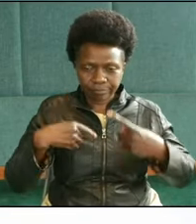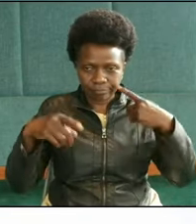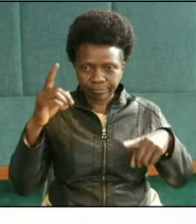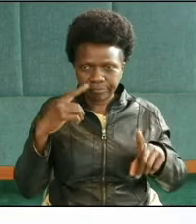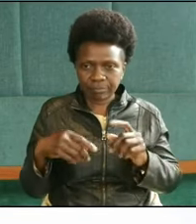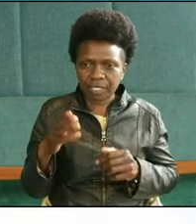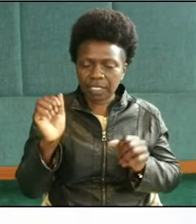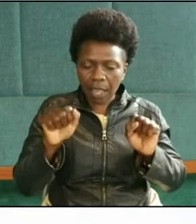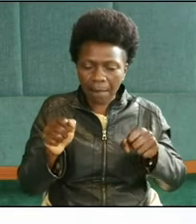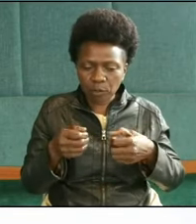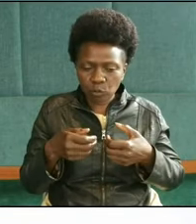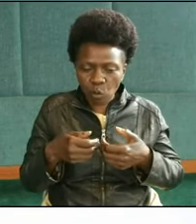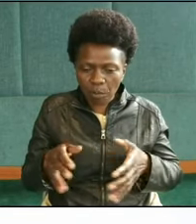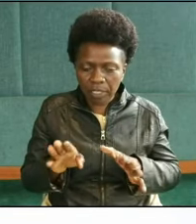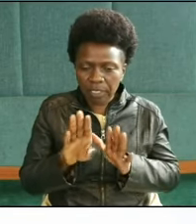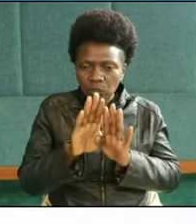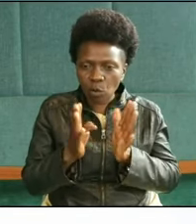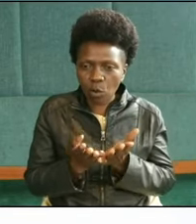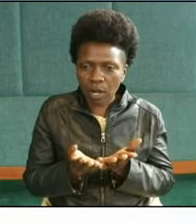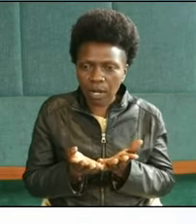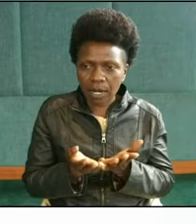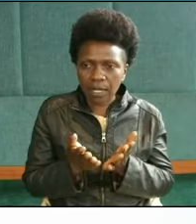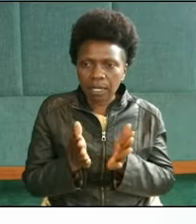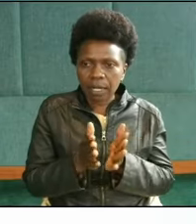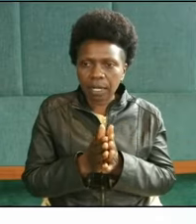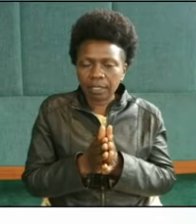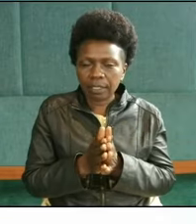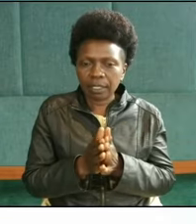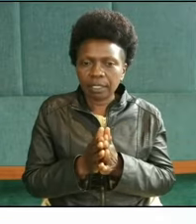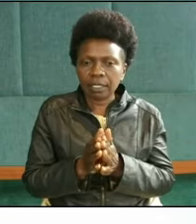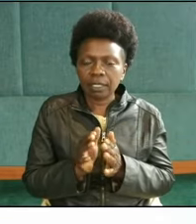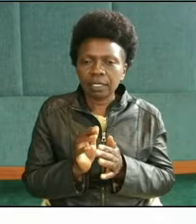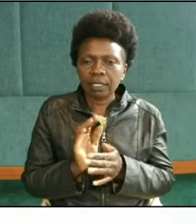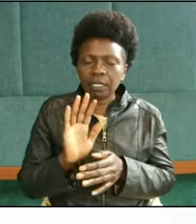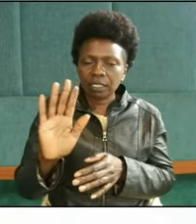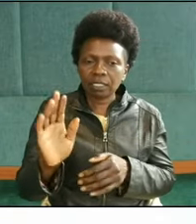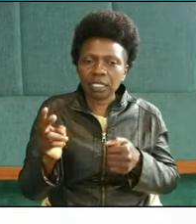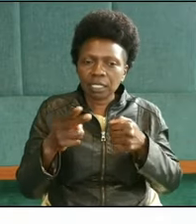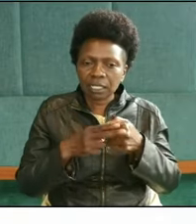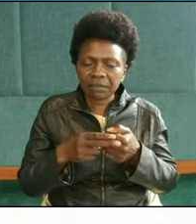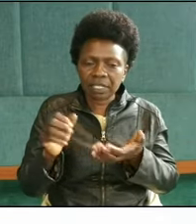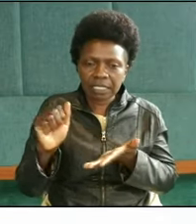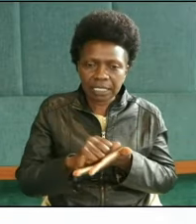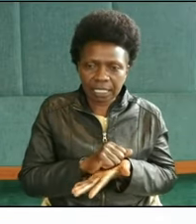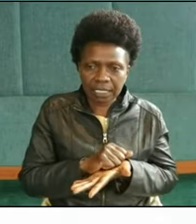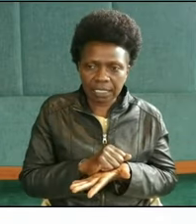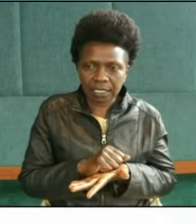He is able to open the scroll and its 7 seals.